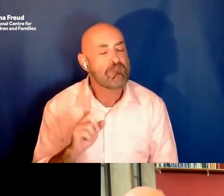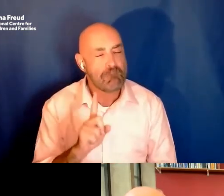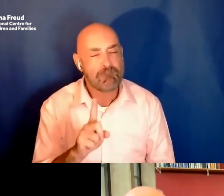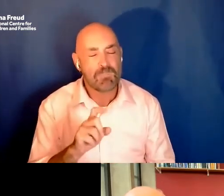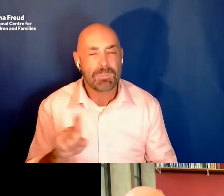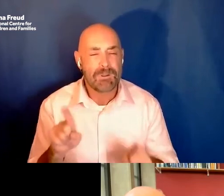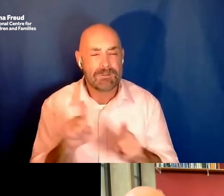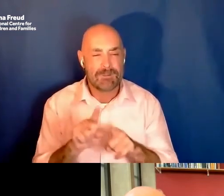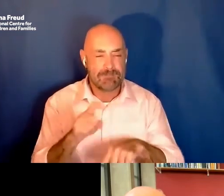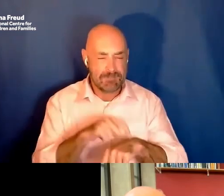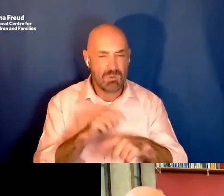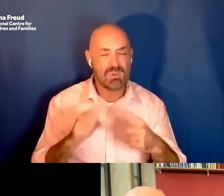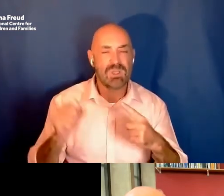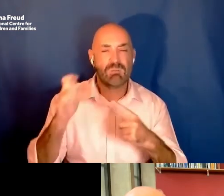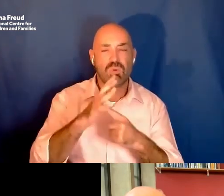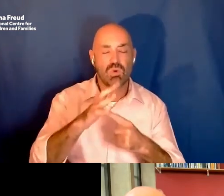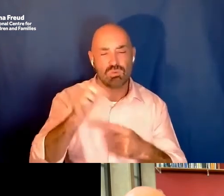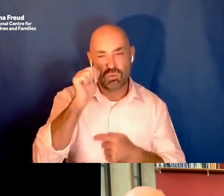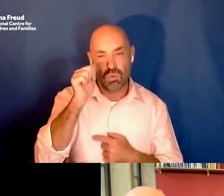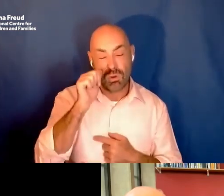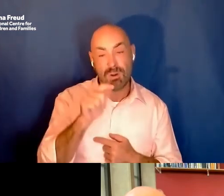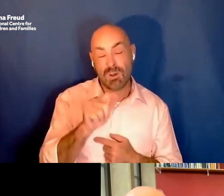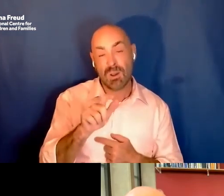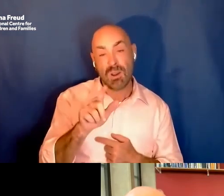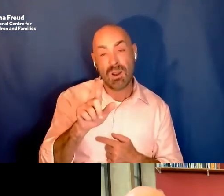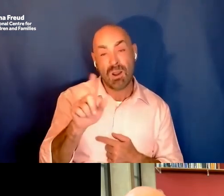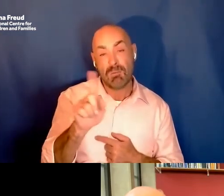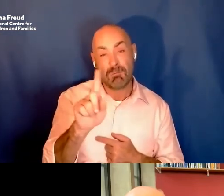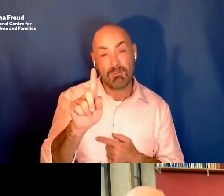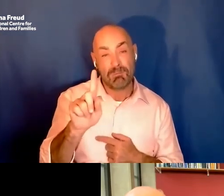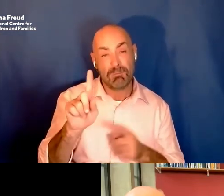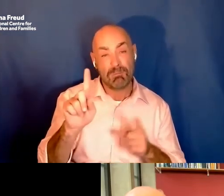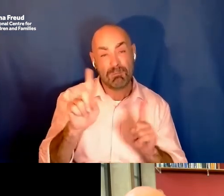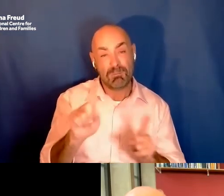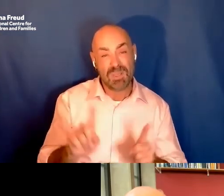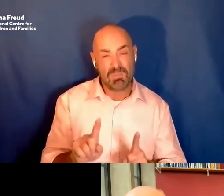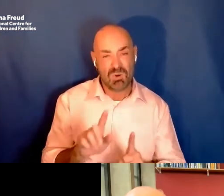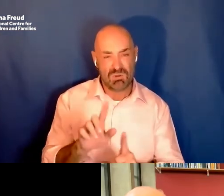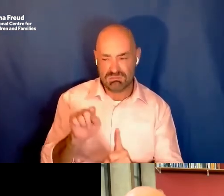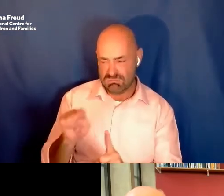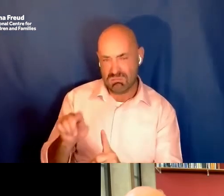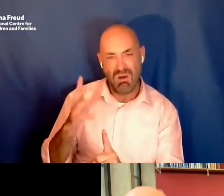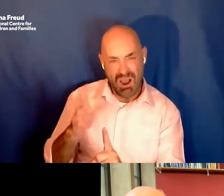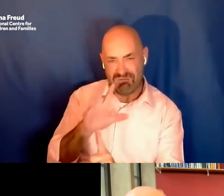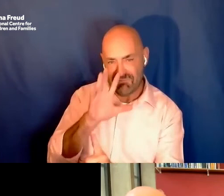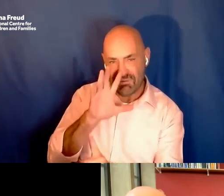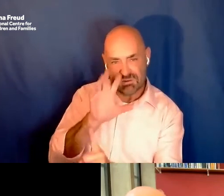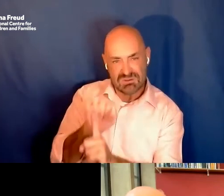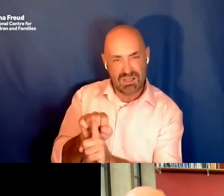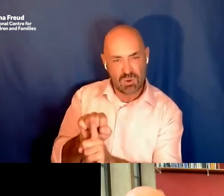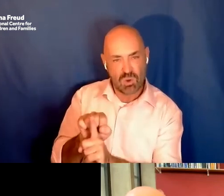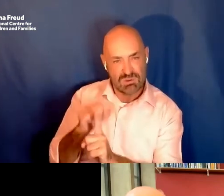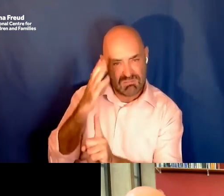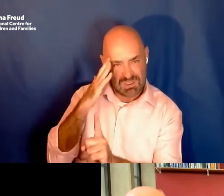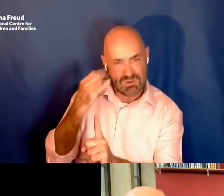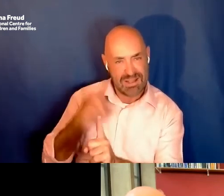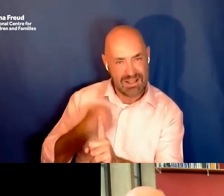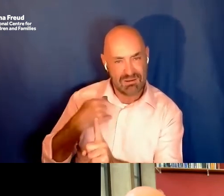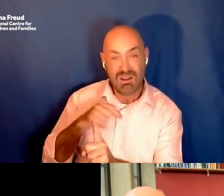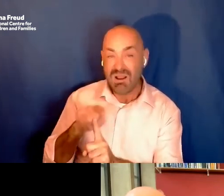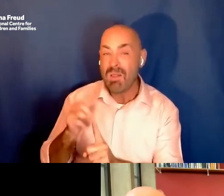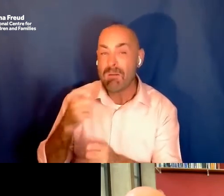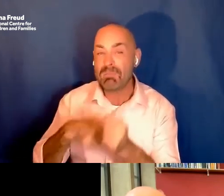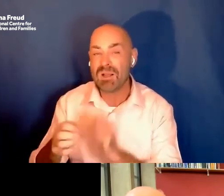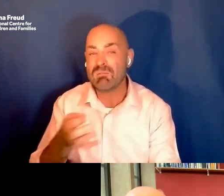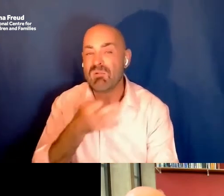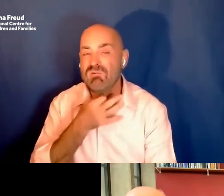that people who have what are now sort of known as diagnosable mental illnesses, they are also more vulnerable to the